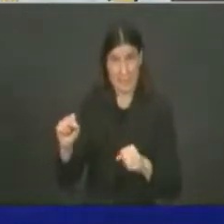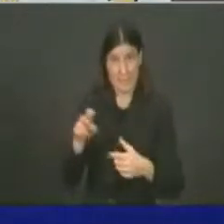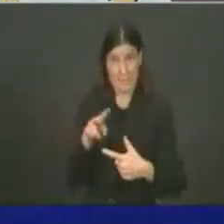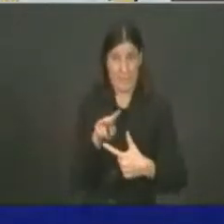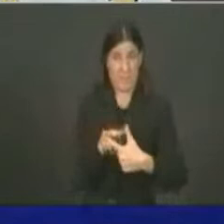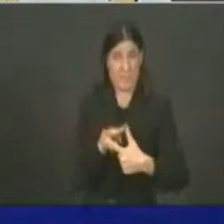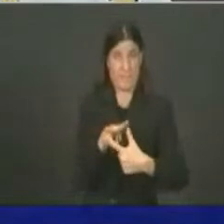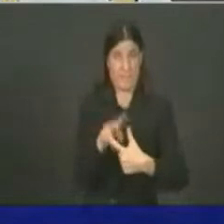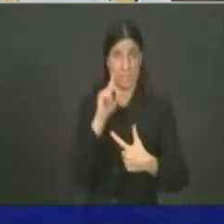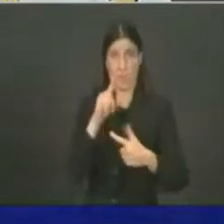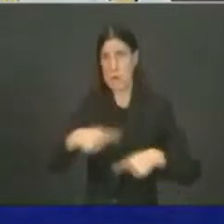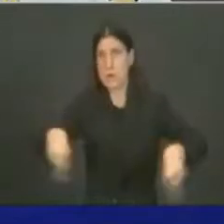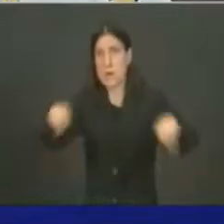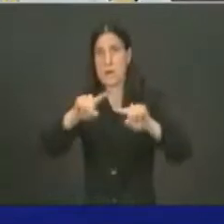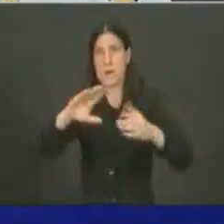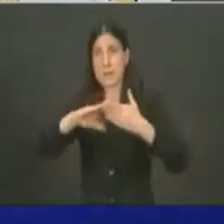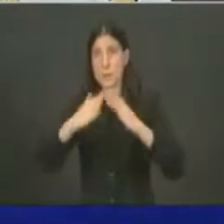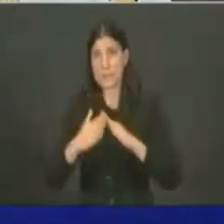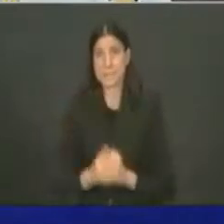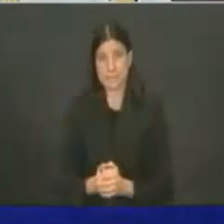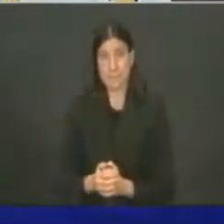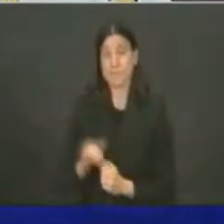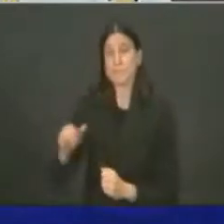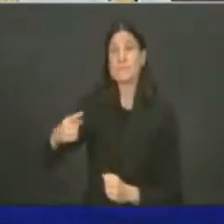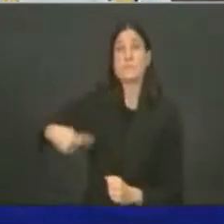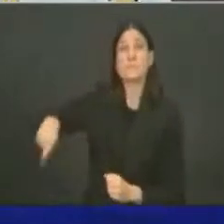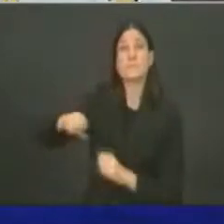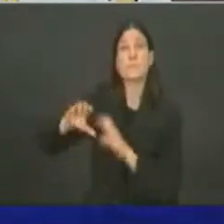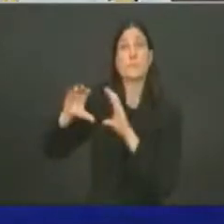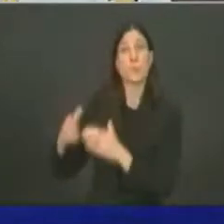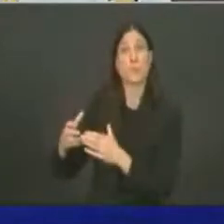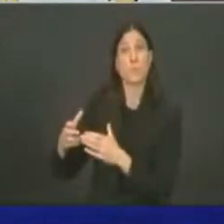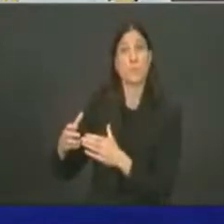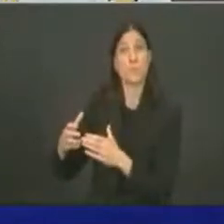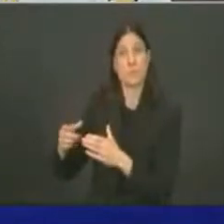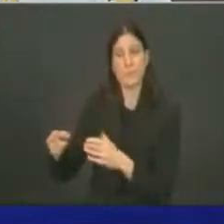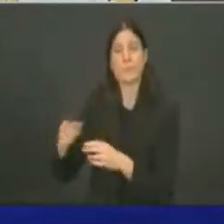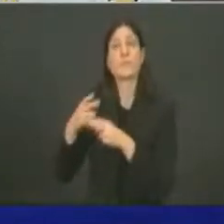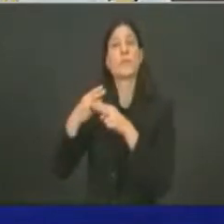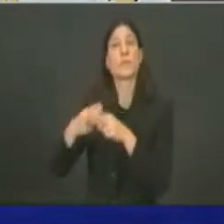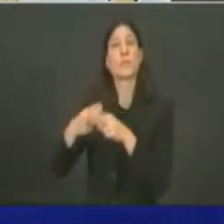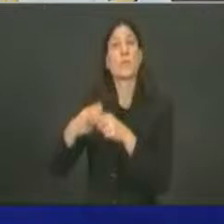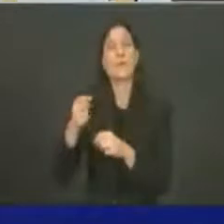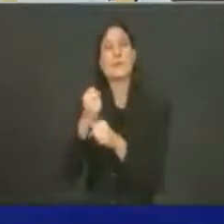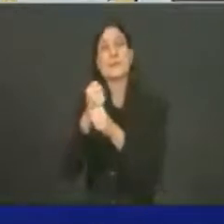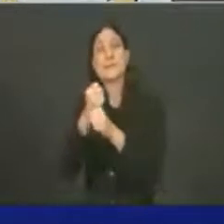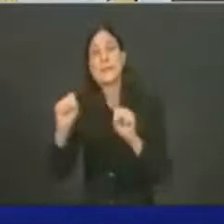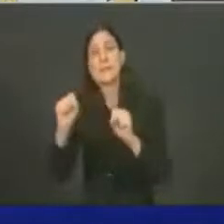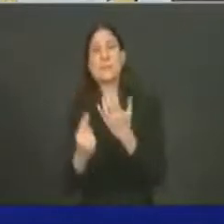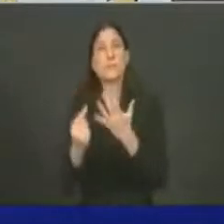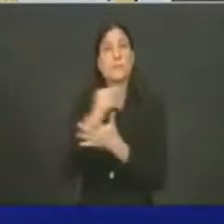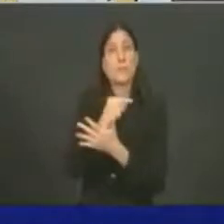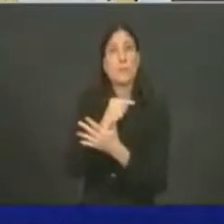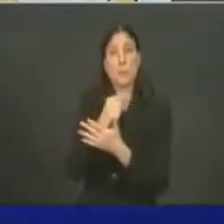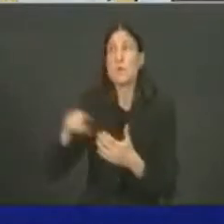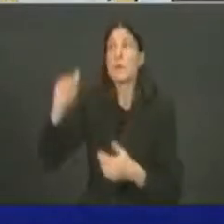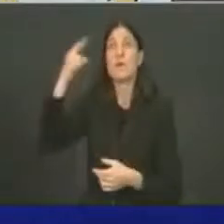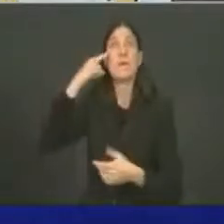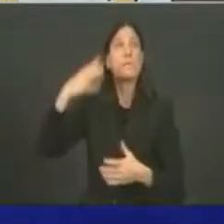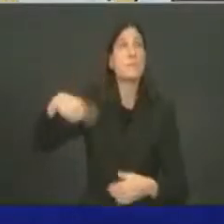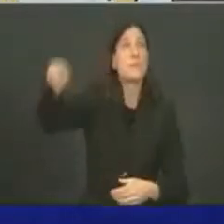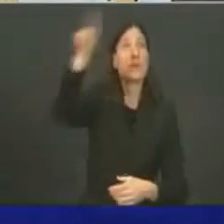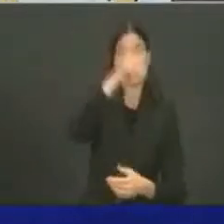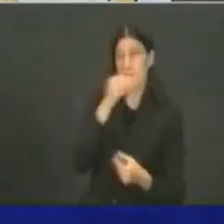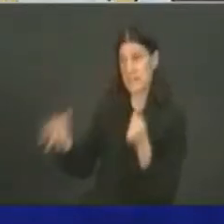that the safety review at the federal level was sound and recommended that we use this vaccine, the